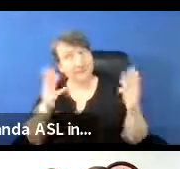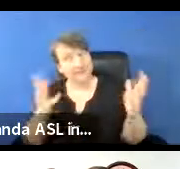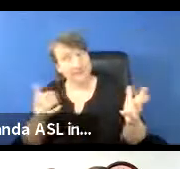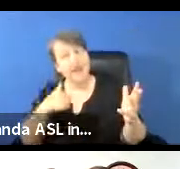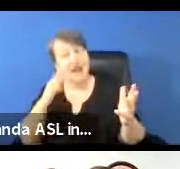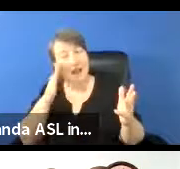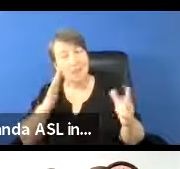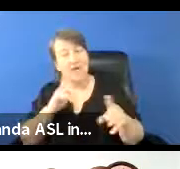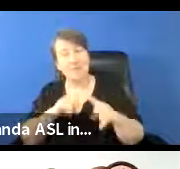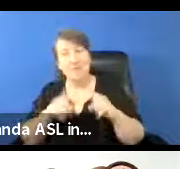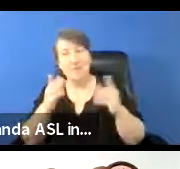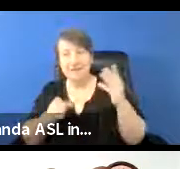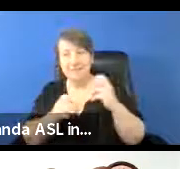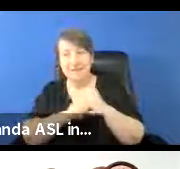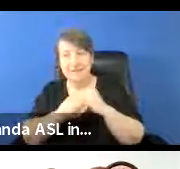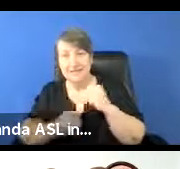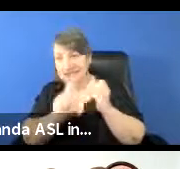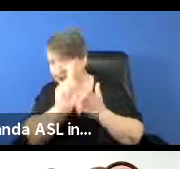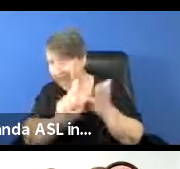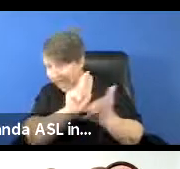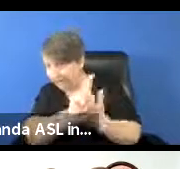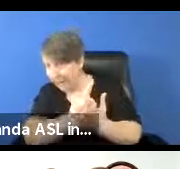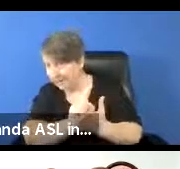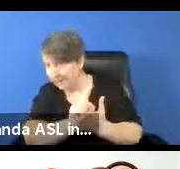but it's probably going to take me about an hour.